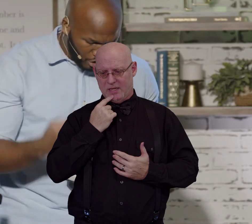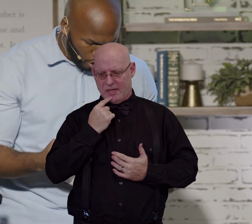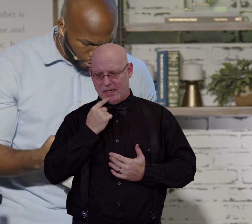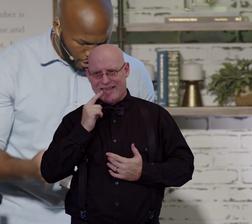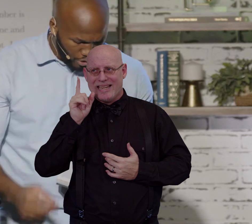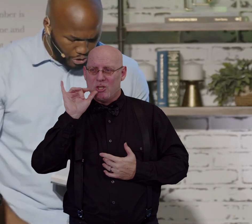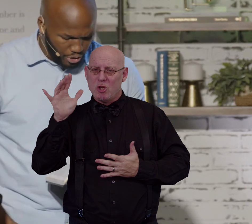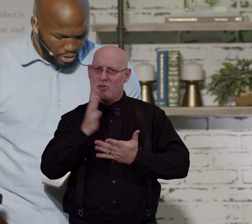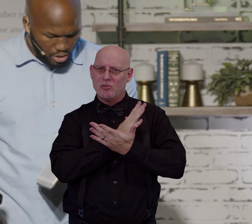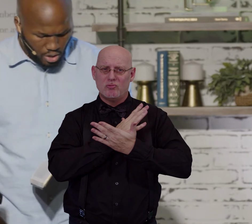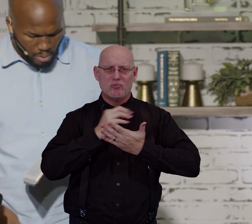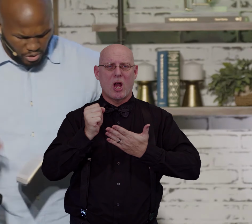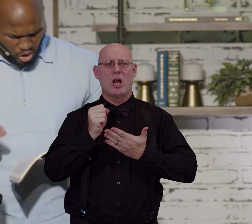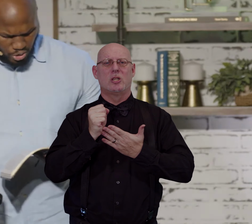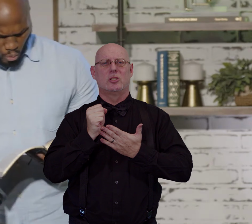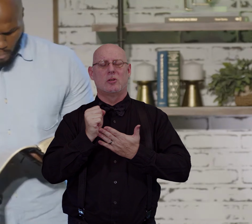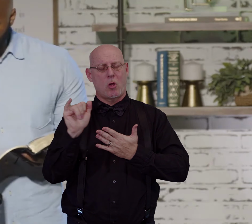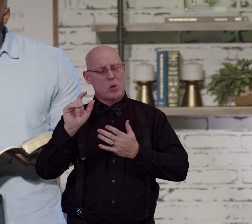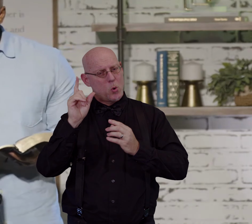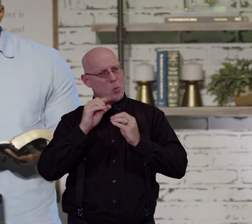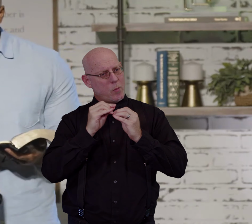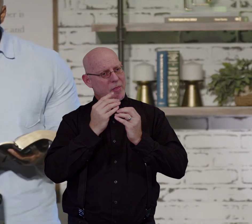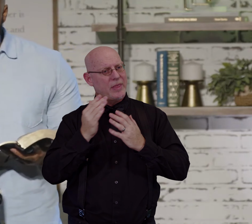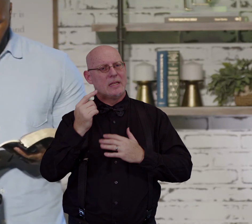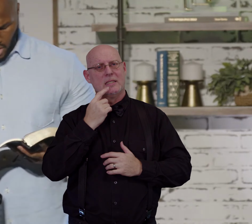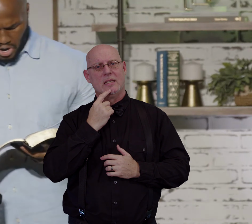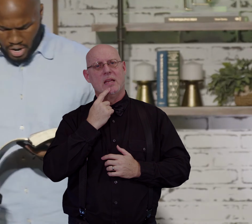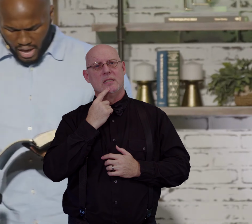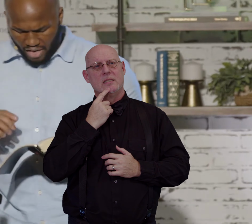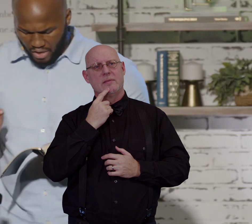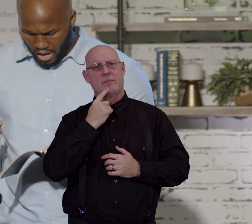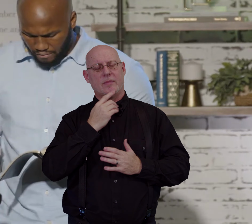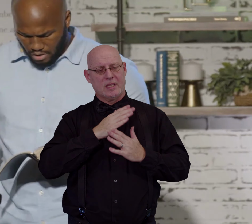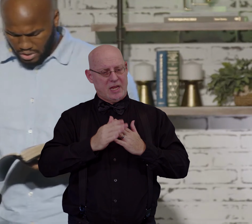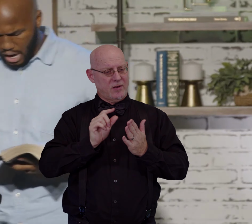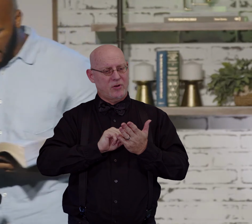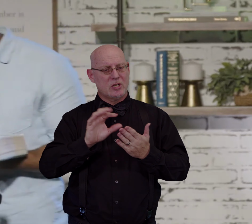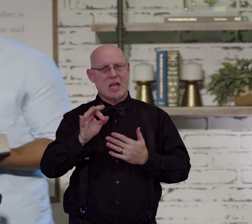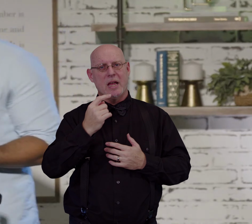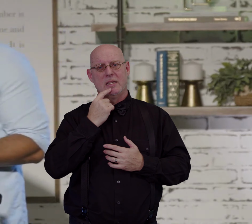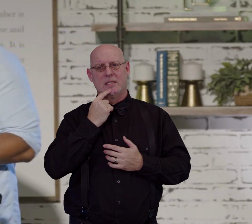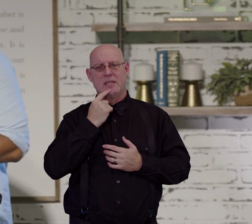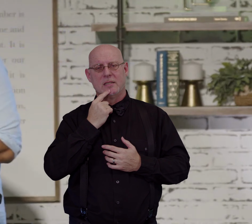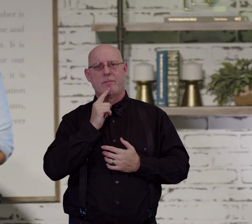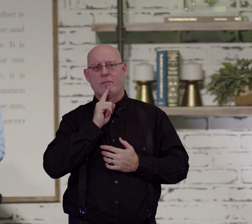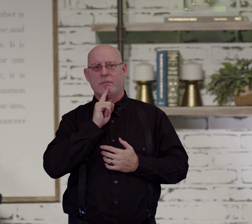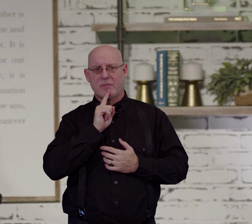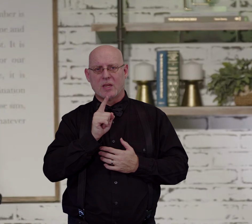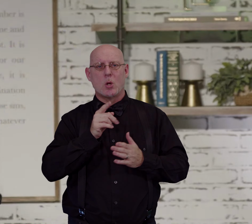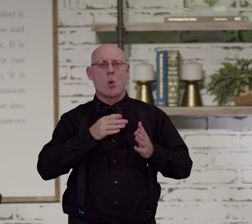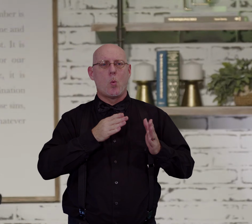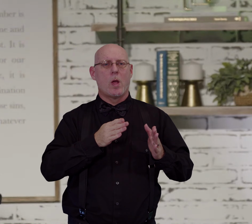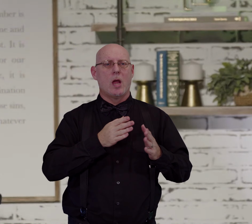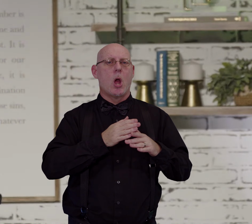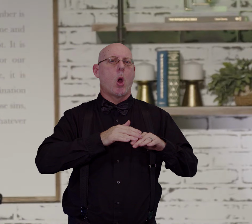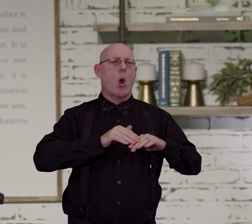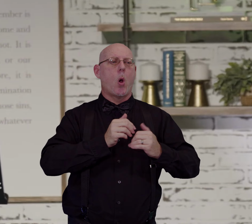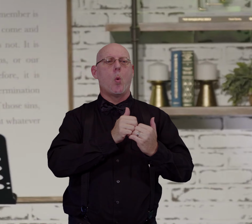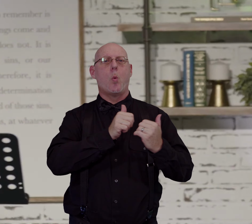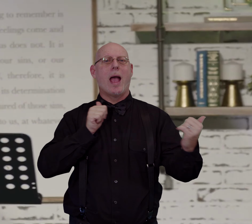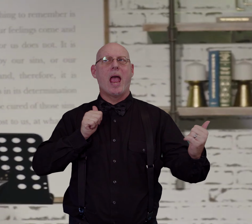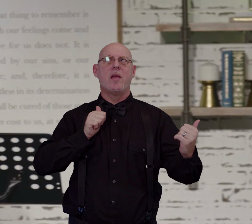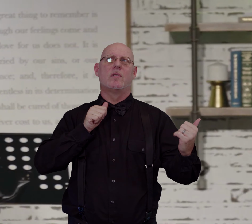that it's eternal destruction, but there's also one more thing that he says here at the end of verse 9. He says that it is away from the